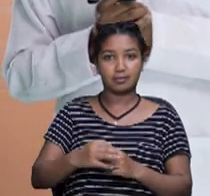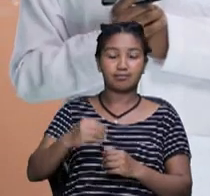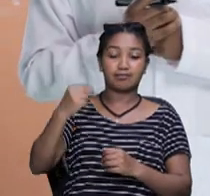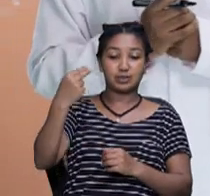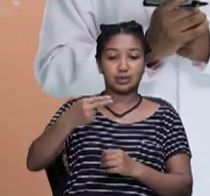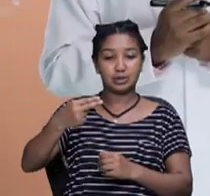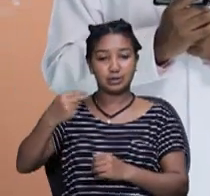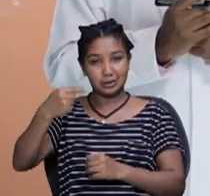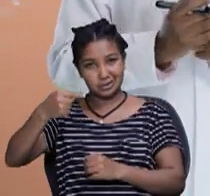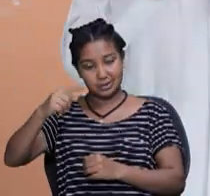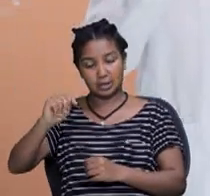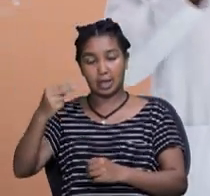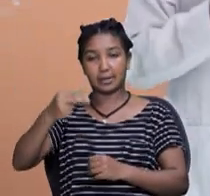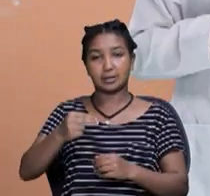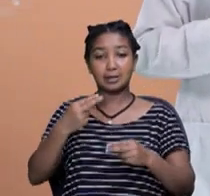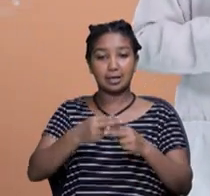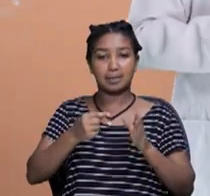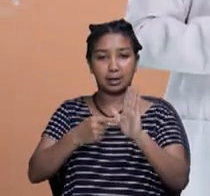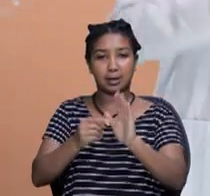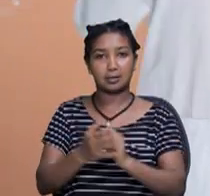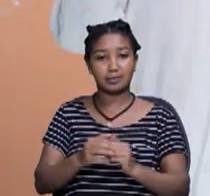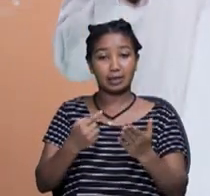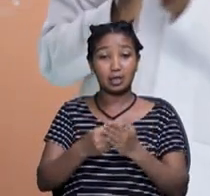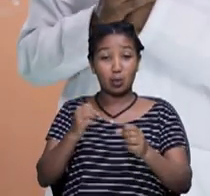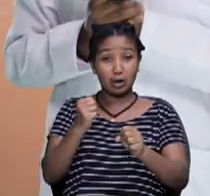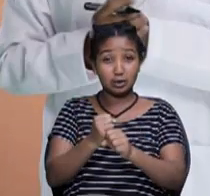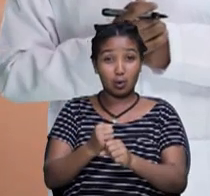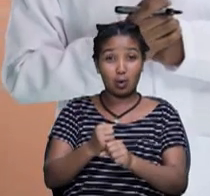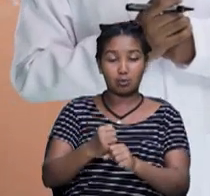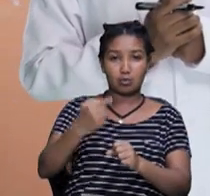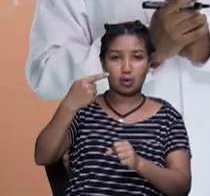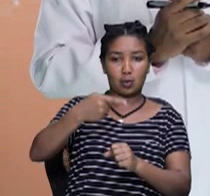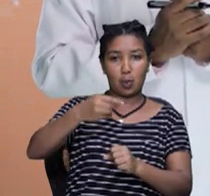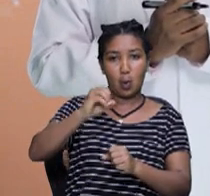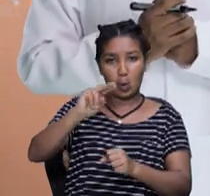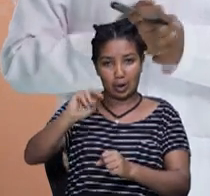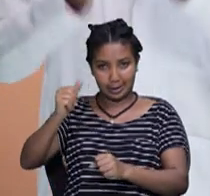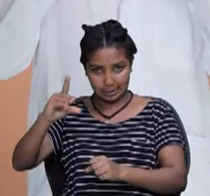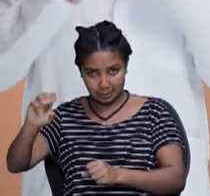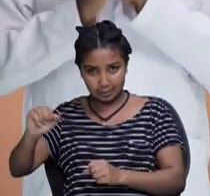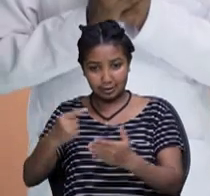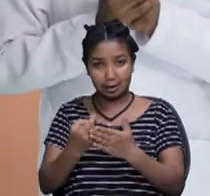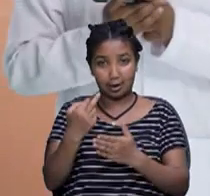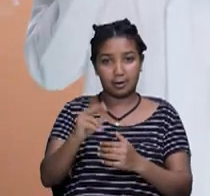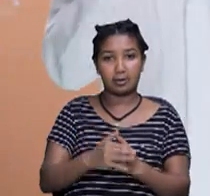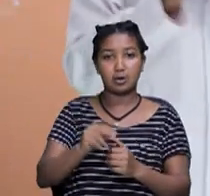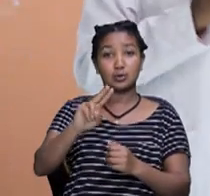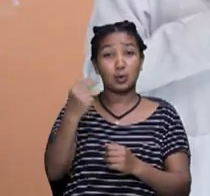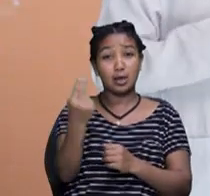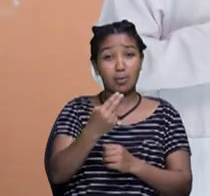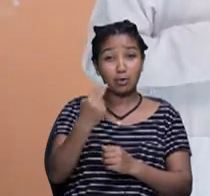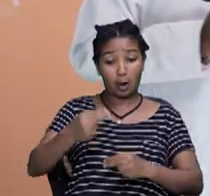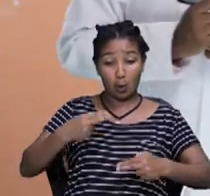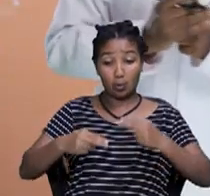gonadotrophin hormone. As the name indicates, it works on gonads. There are two